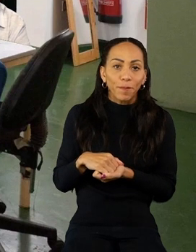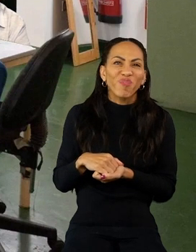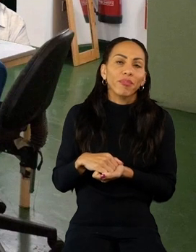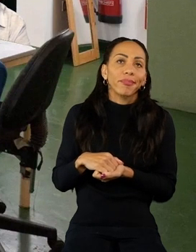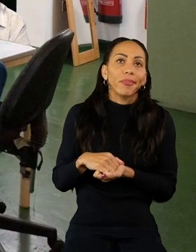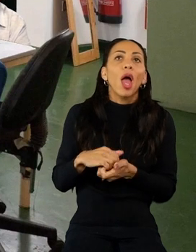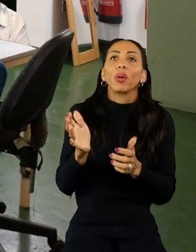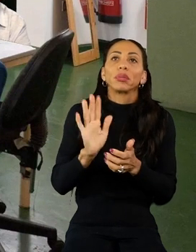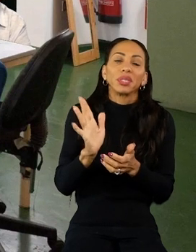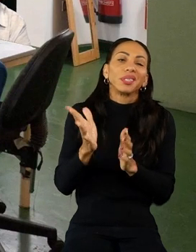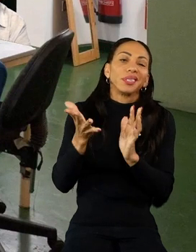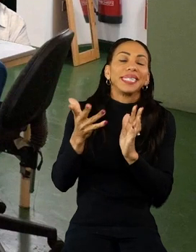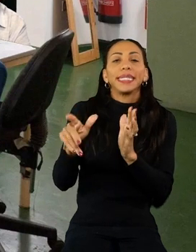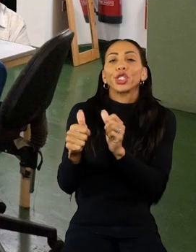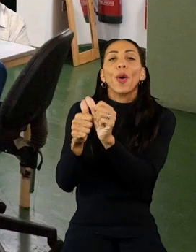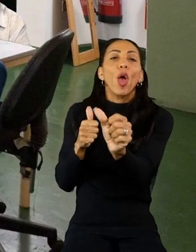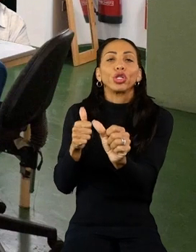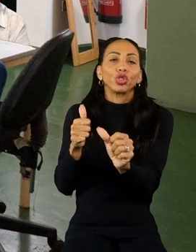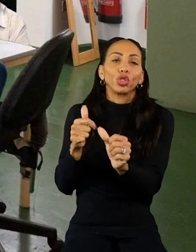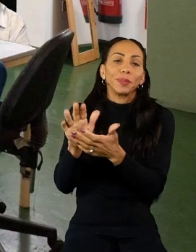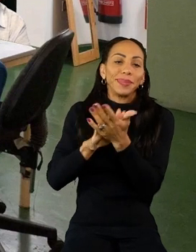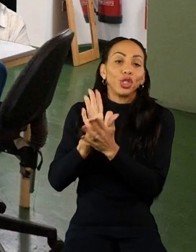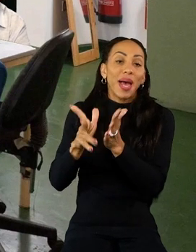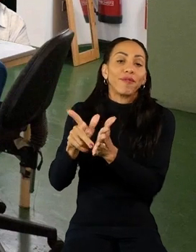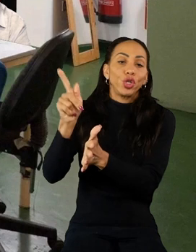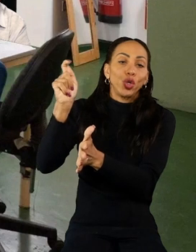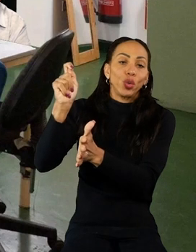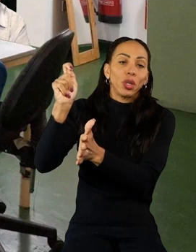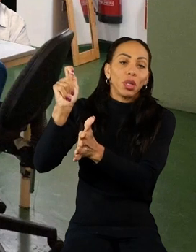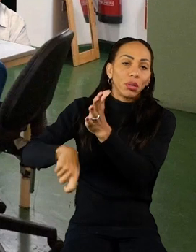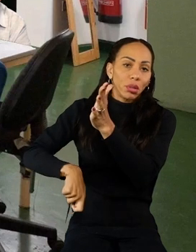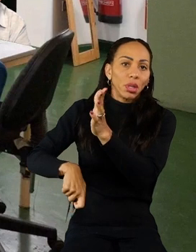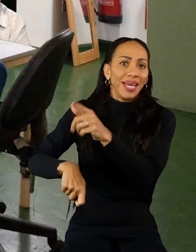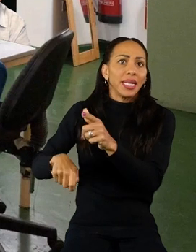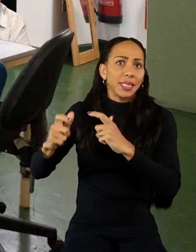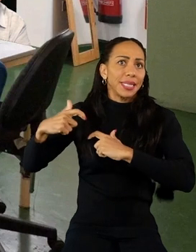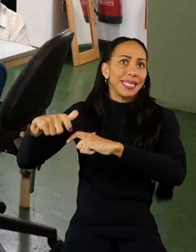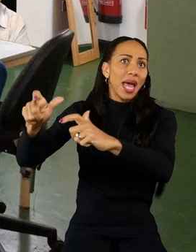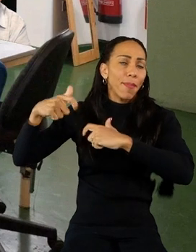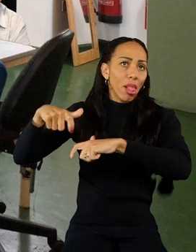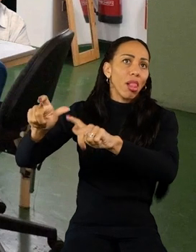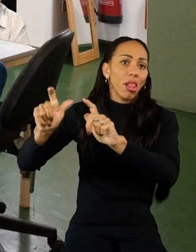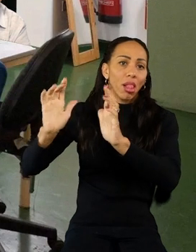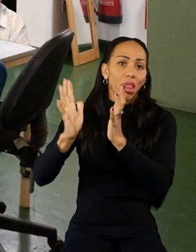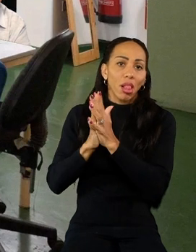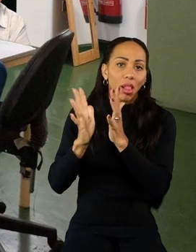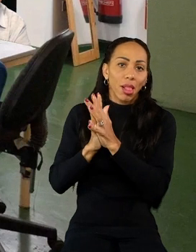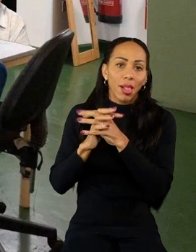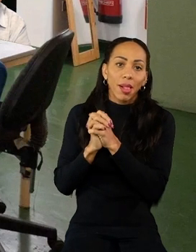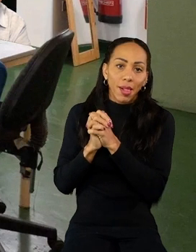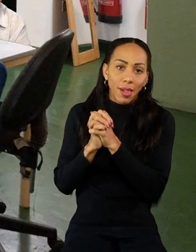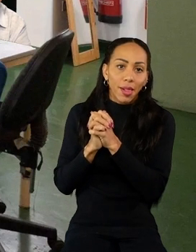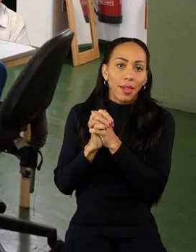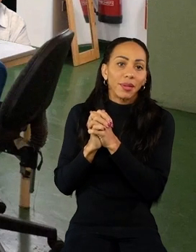We tend to use this one, and we have used it. It is it needs to be purchased. It's a bought, so it's a commercial bit of